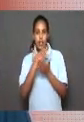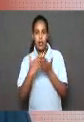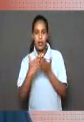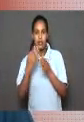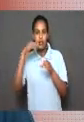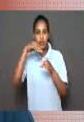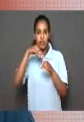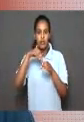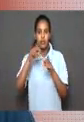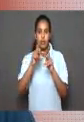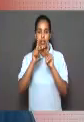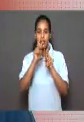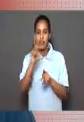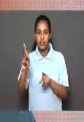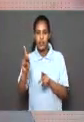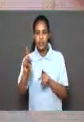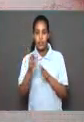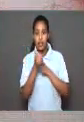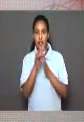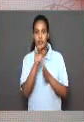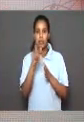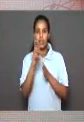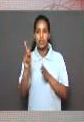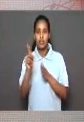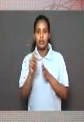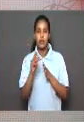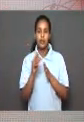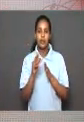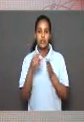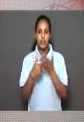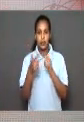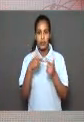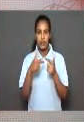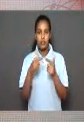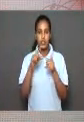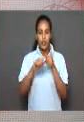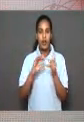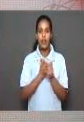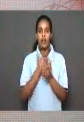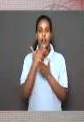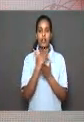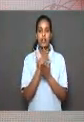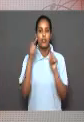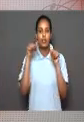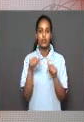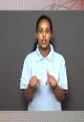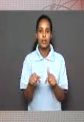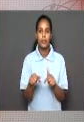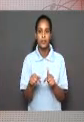in periodic properties. This brings us to the end of our lesson for